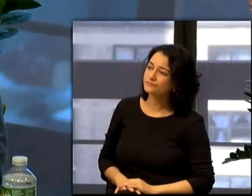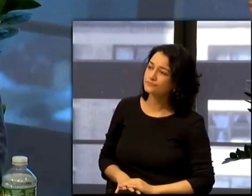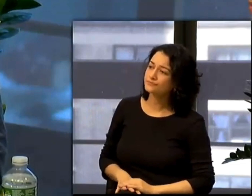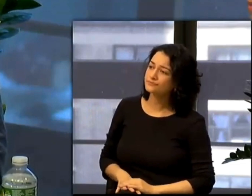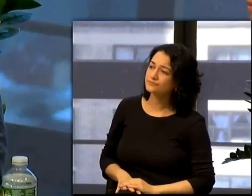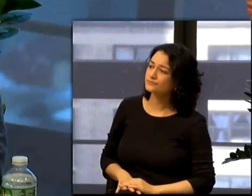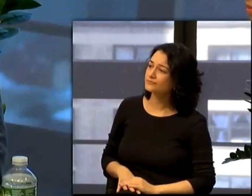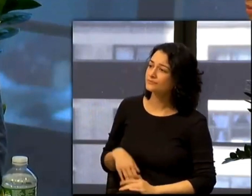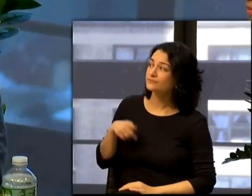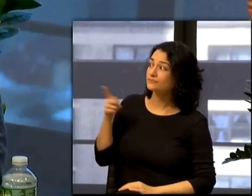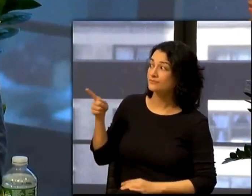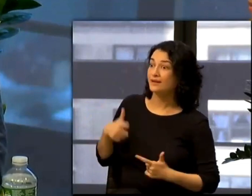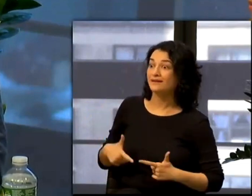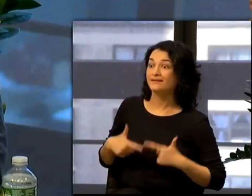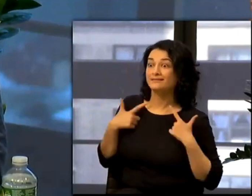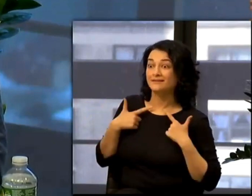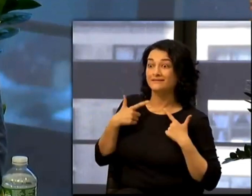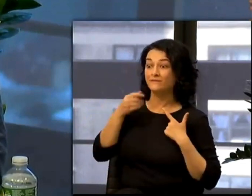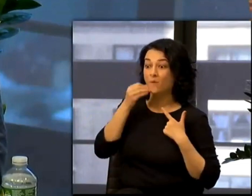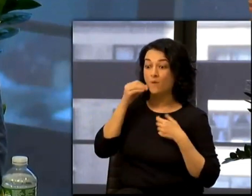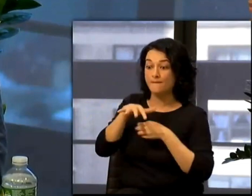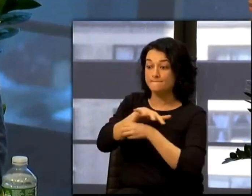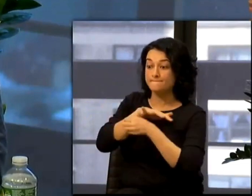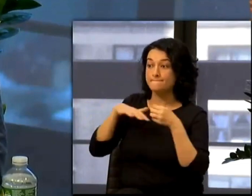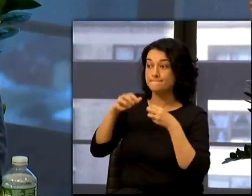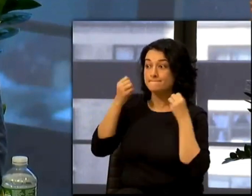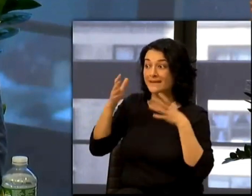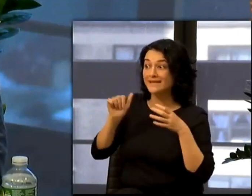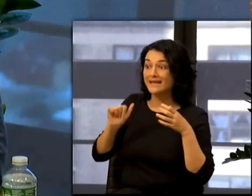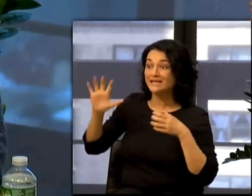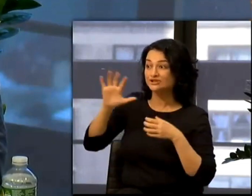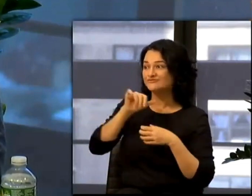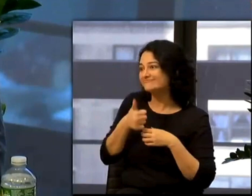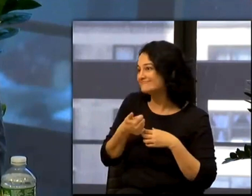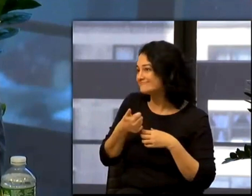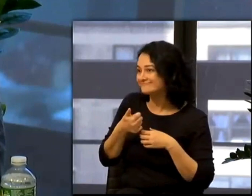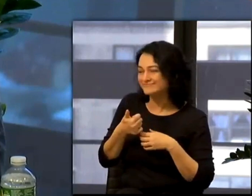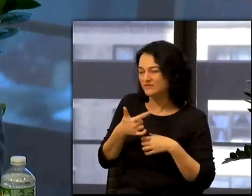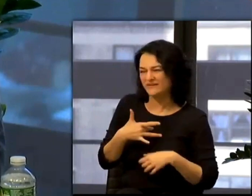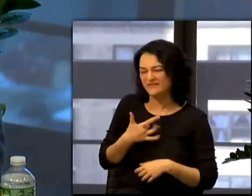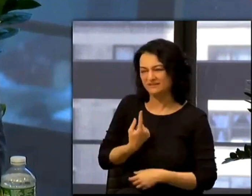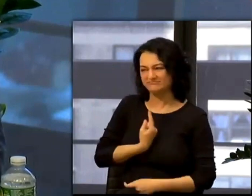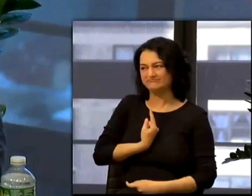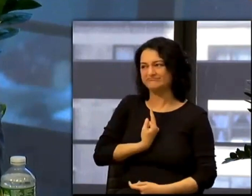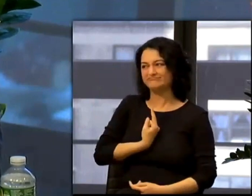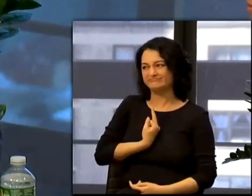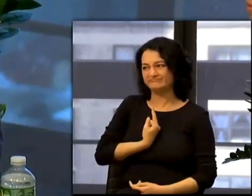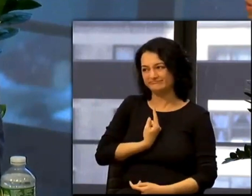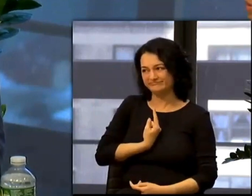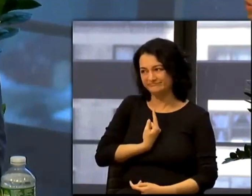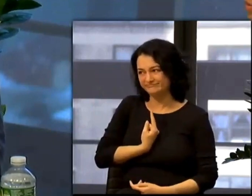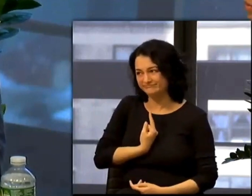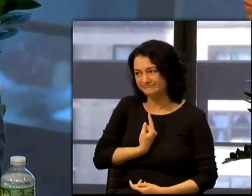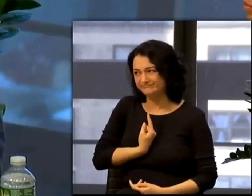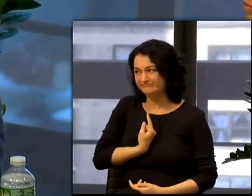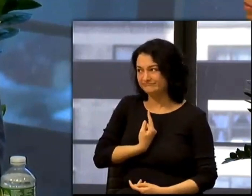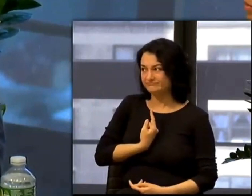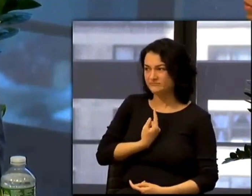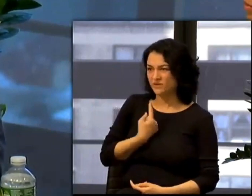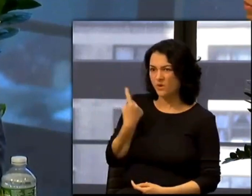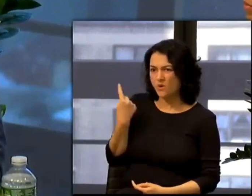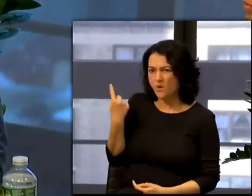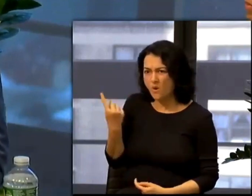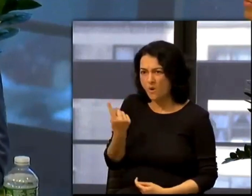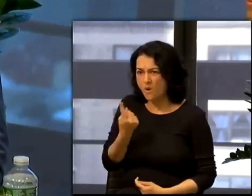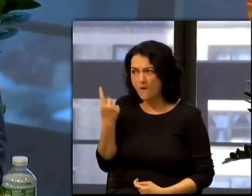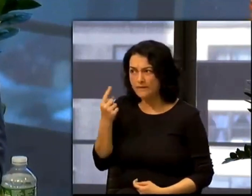understandably, they felt like they had to look over their shoulder. And by my perspective, it's a pretty safe